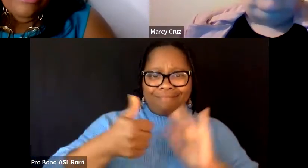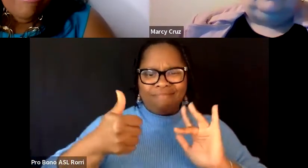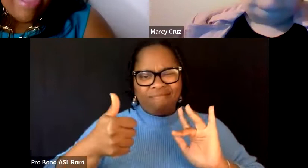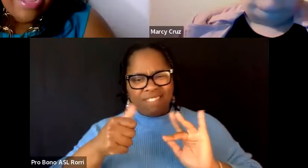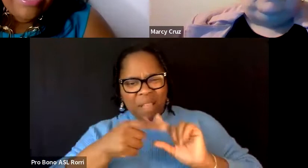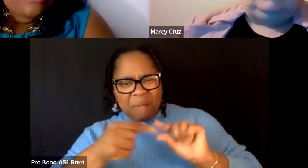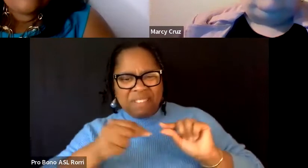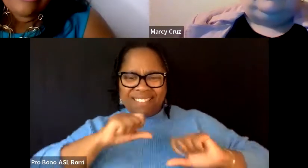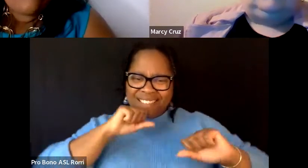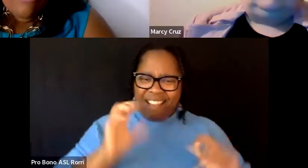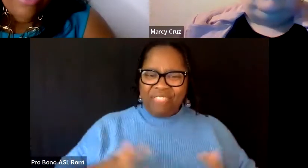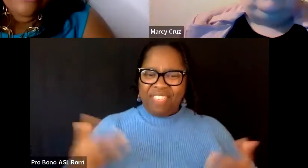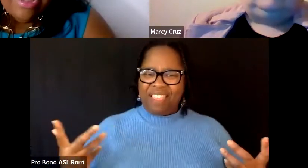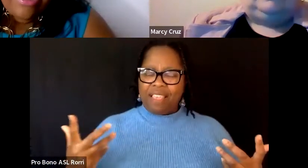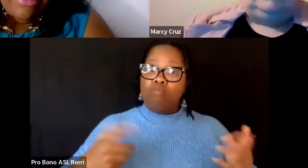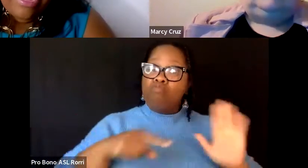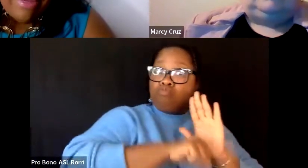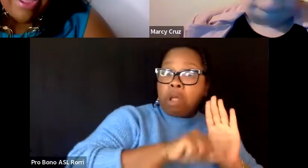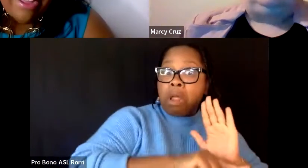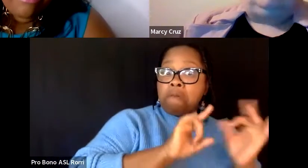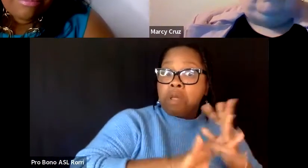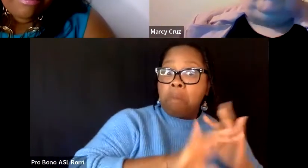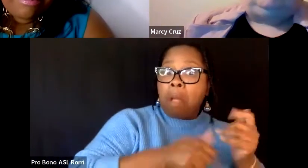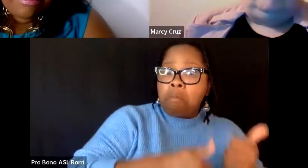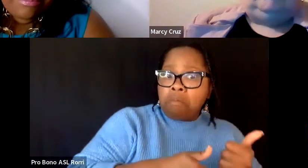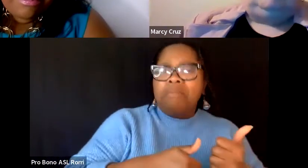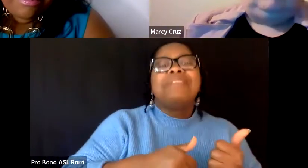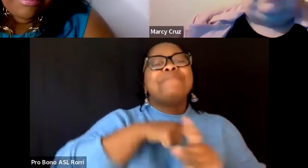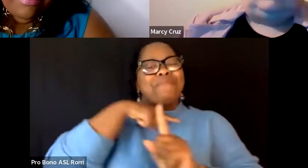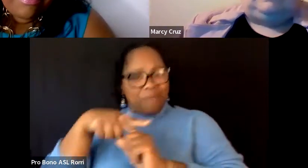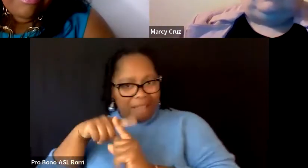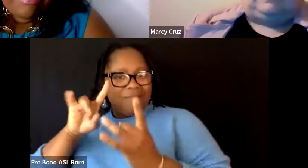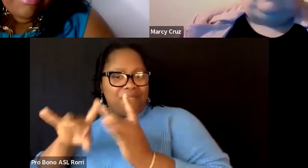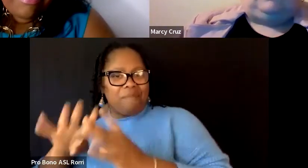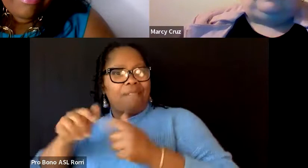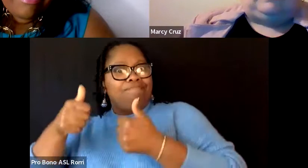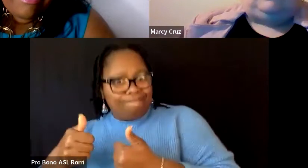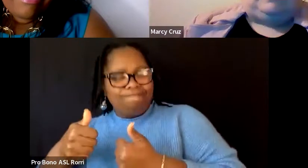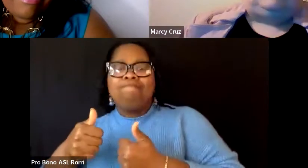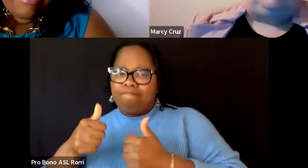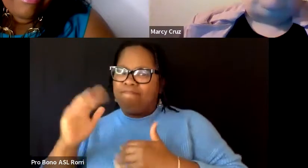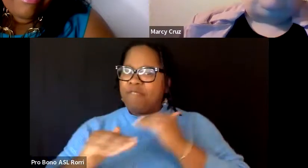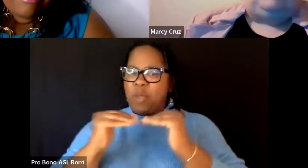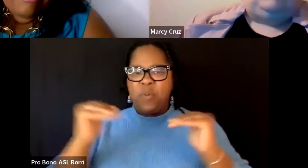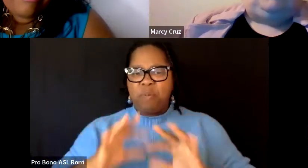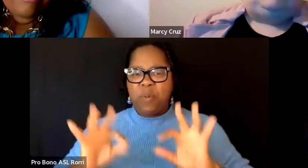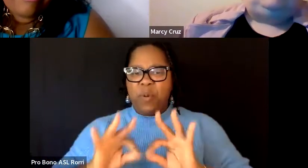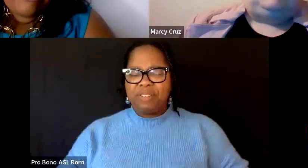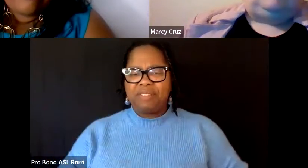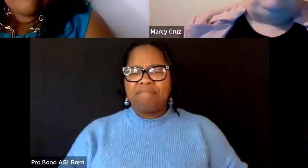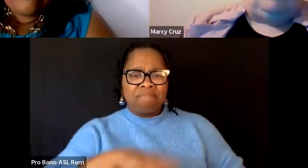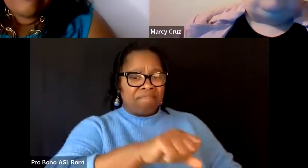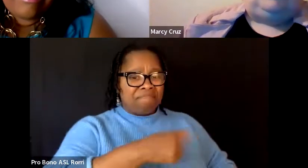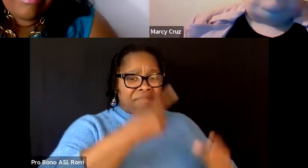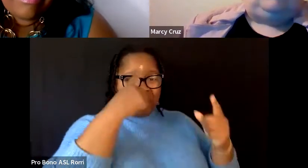positive feedback is just as important as negative feedback. Yes, I agree. And it's true. When you